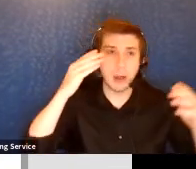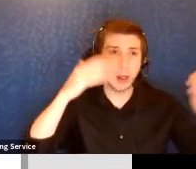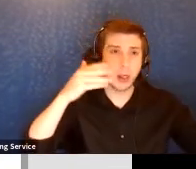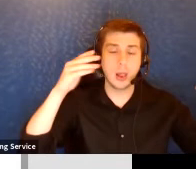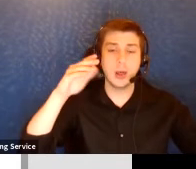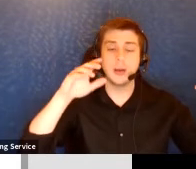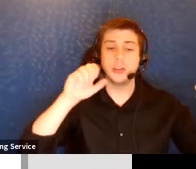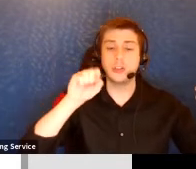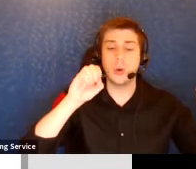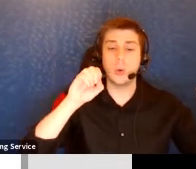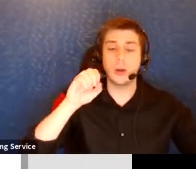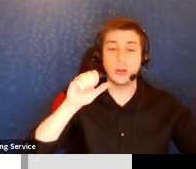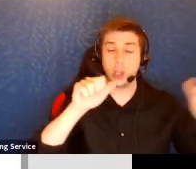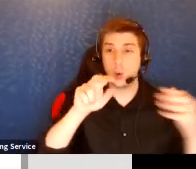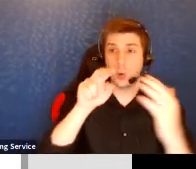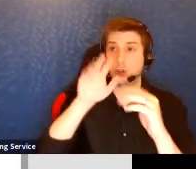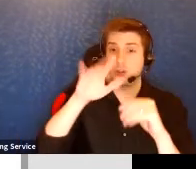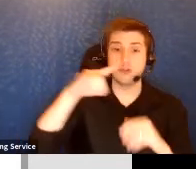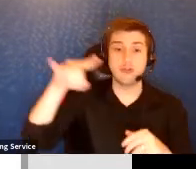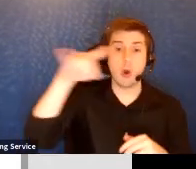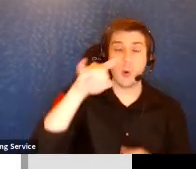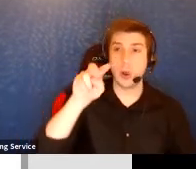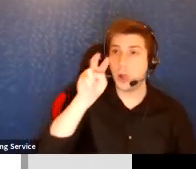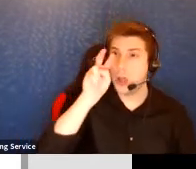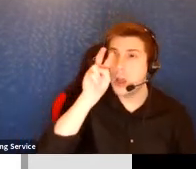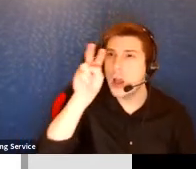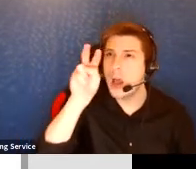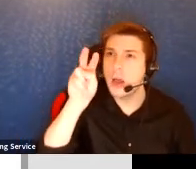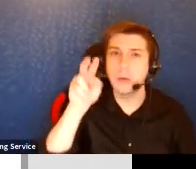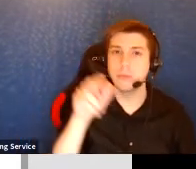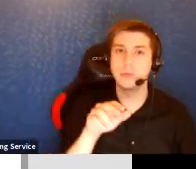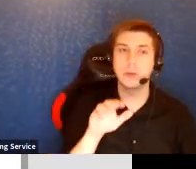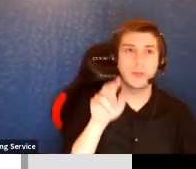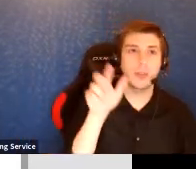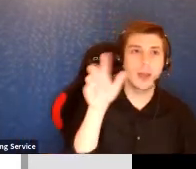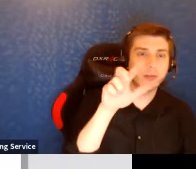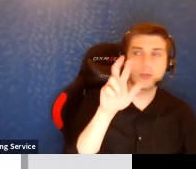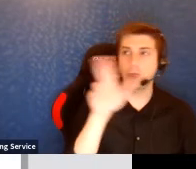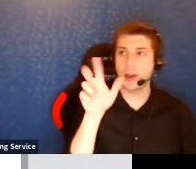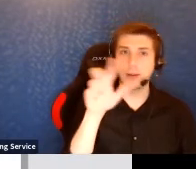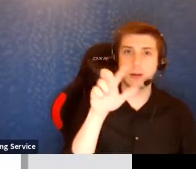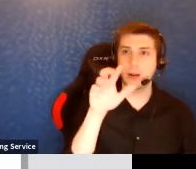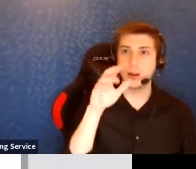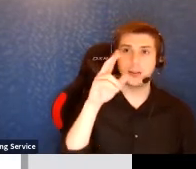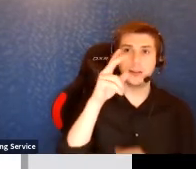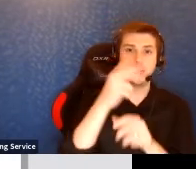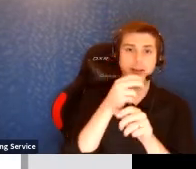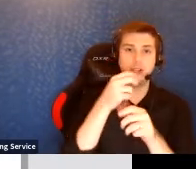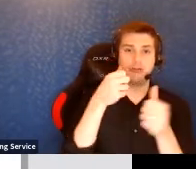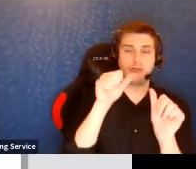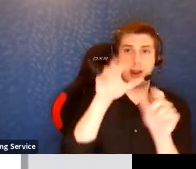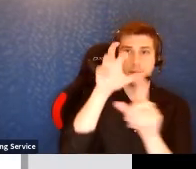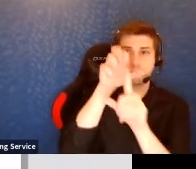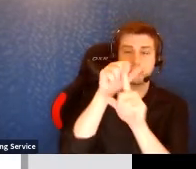don't stare at your drone. Instead, look to the left or to the right of your drone and keep that in your peripheral